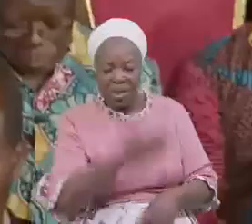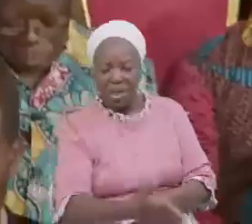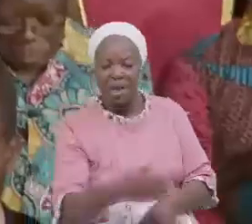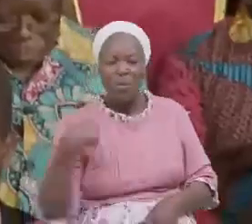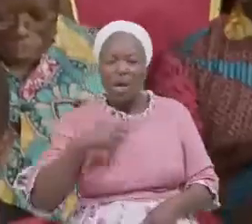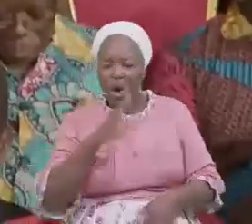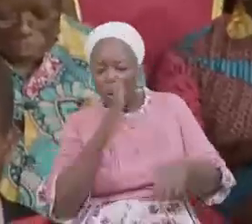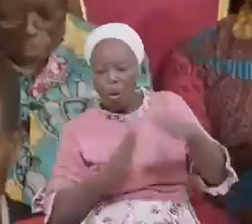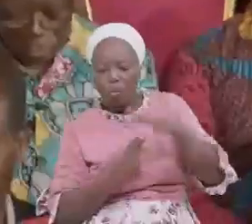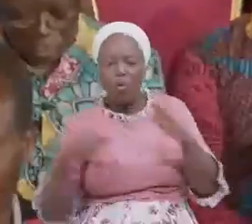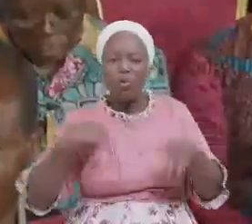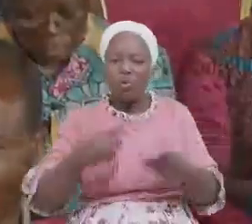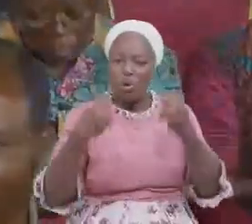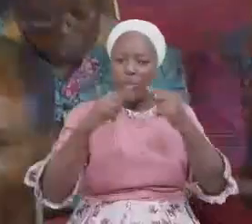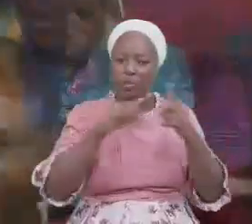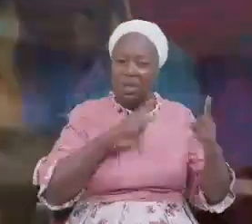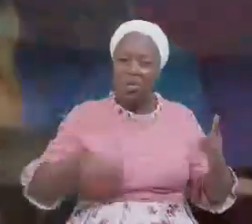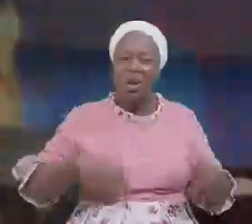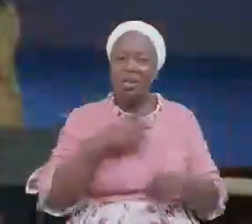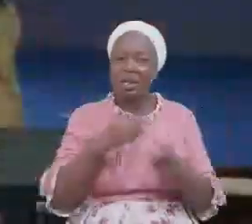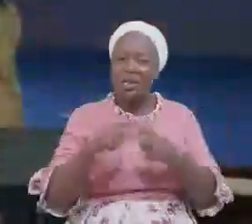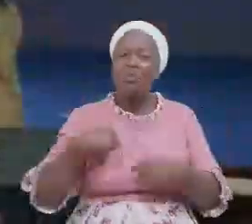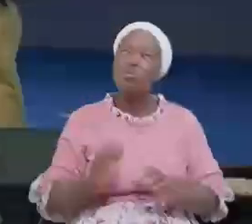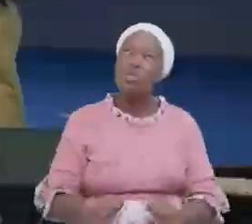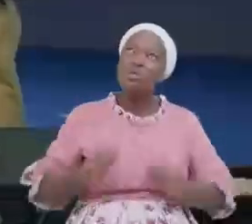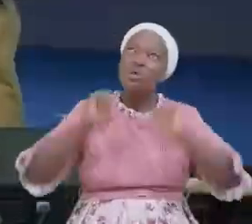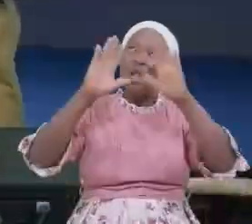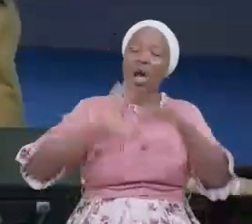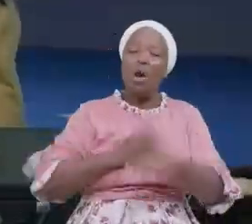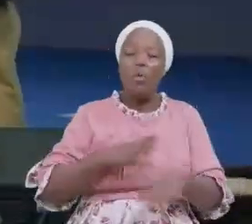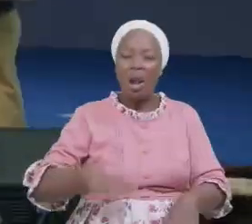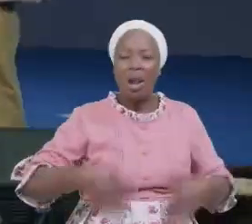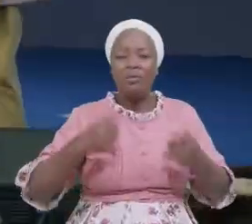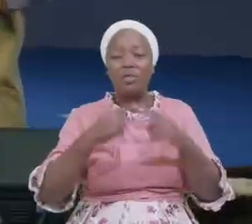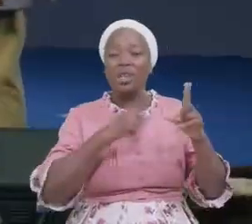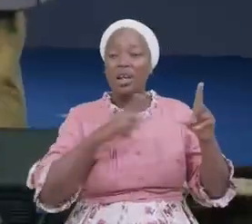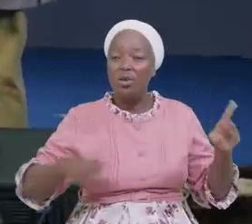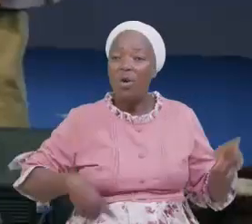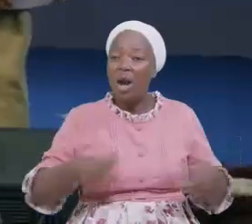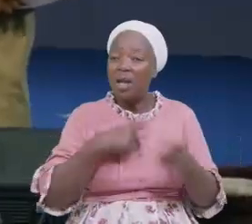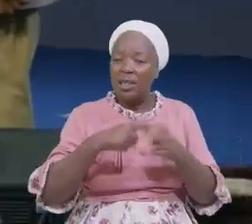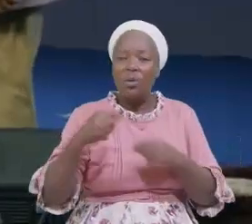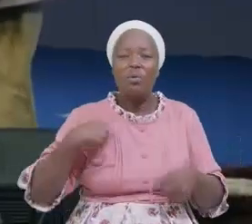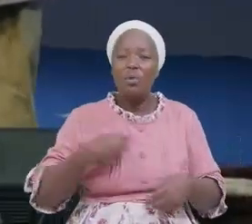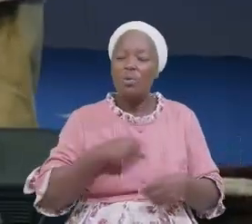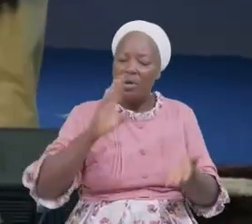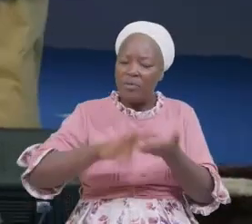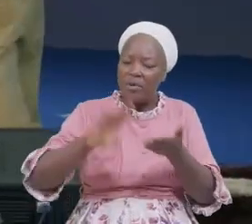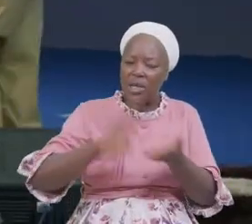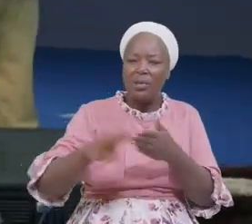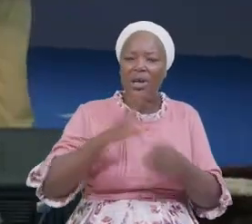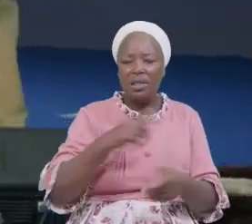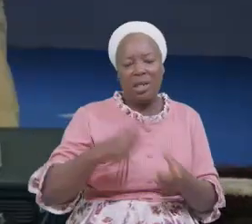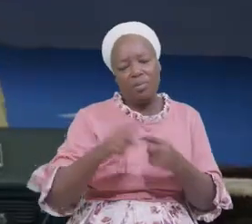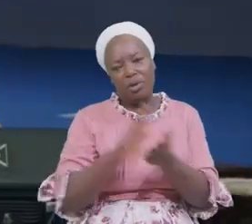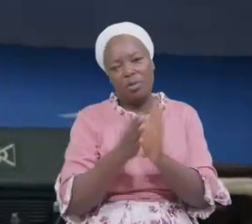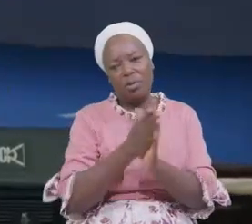the Lord, and we surrender our lives to the Lord, and we're forgiven and we're saved.